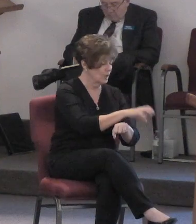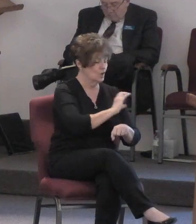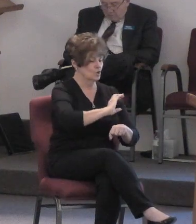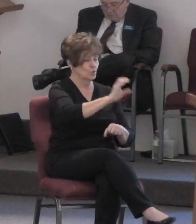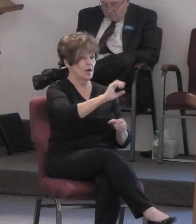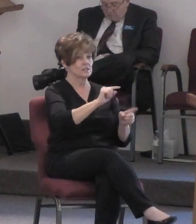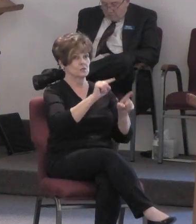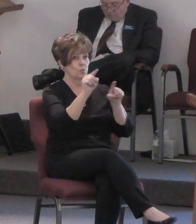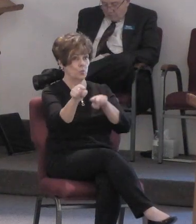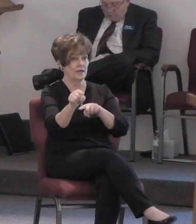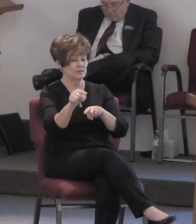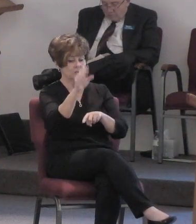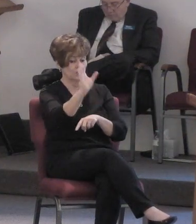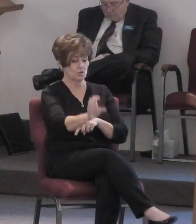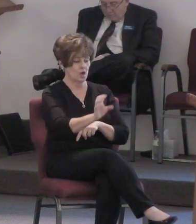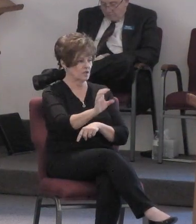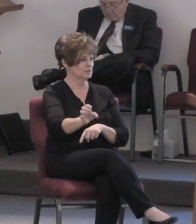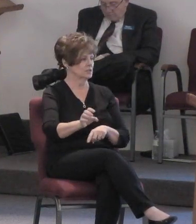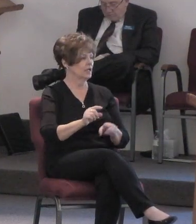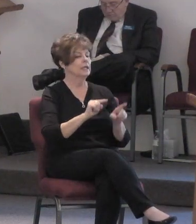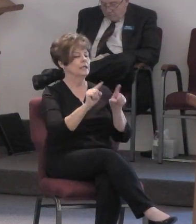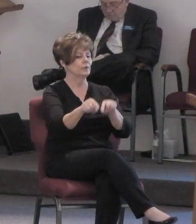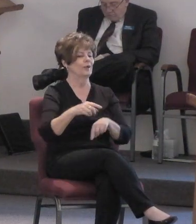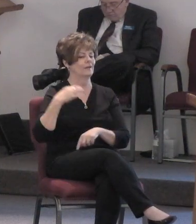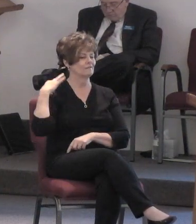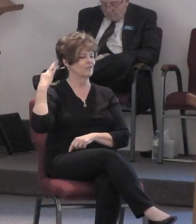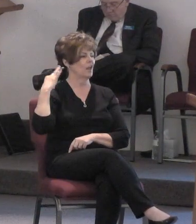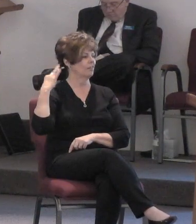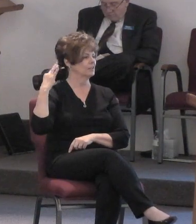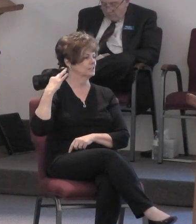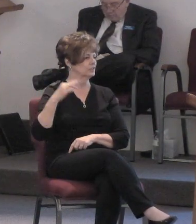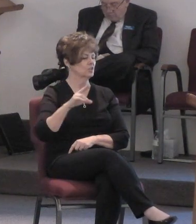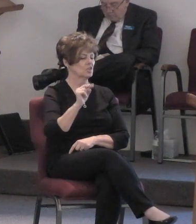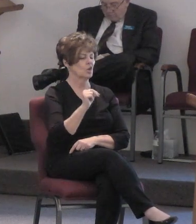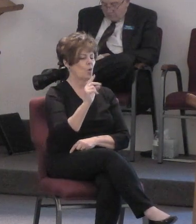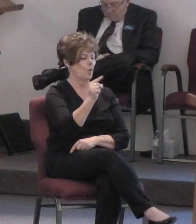he went voluntarily. No one made him go.